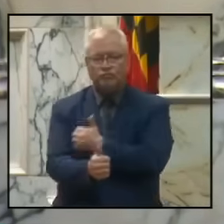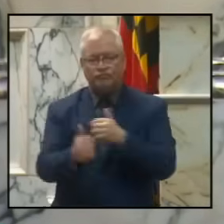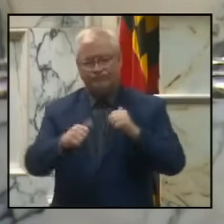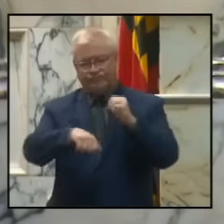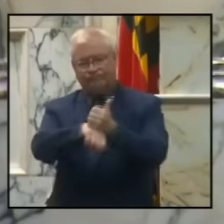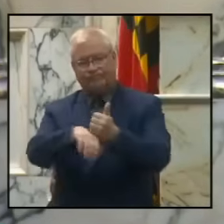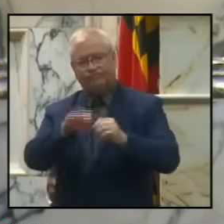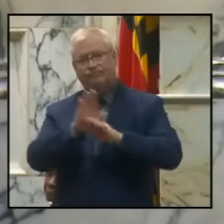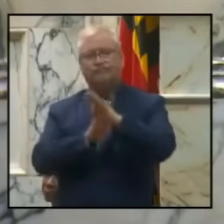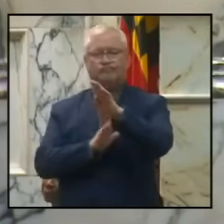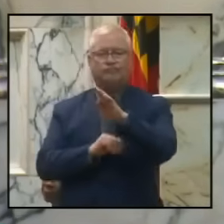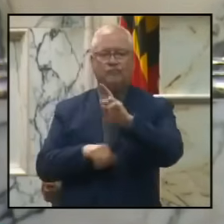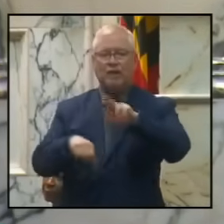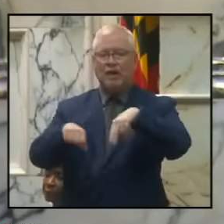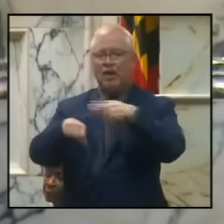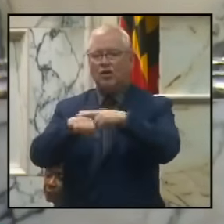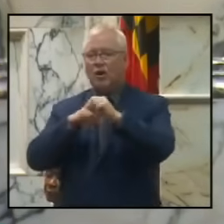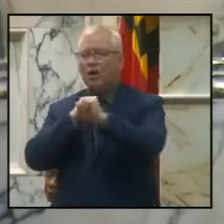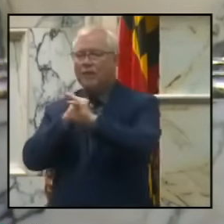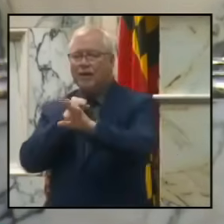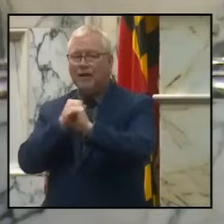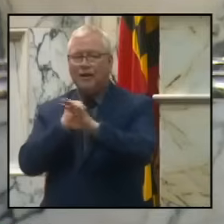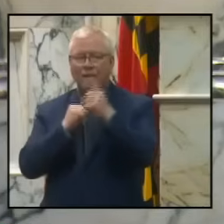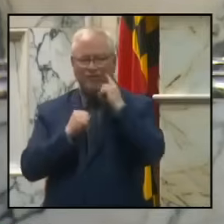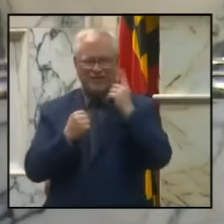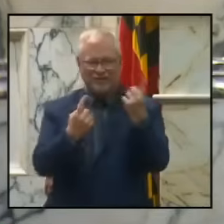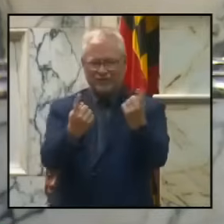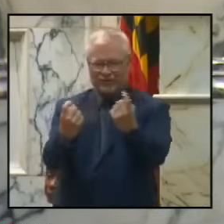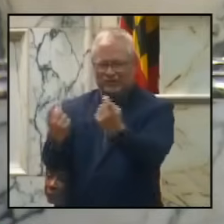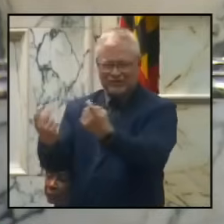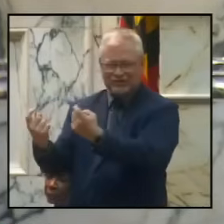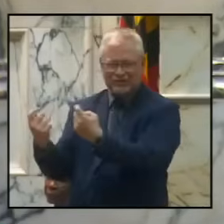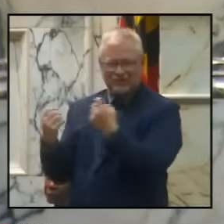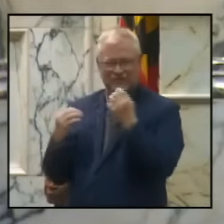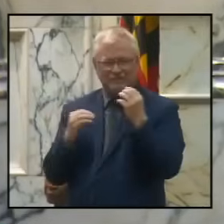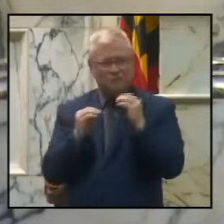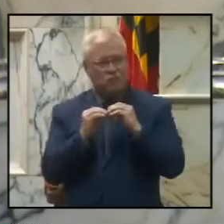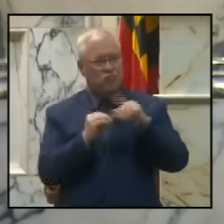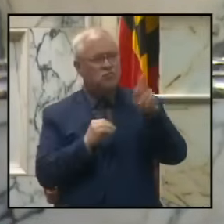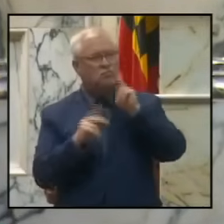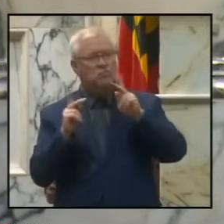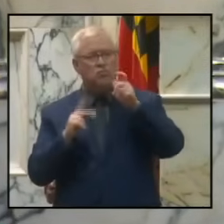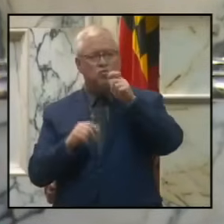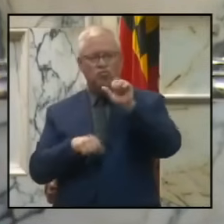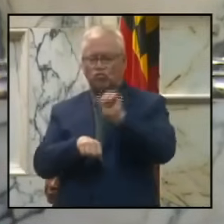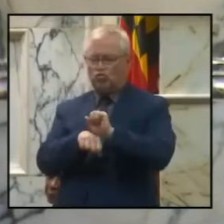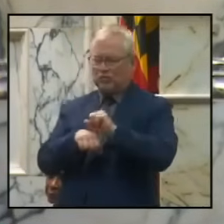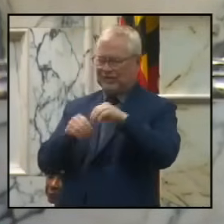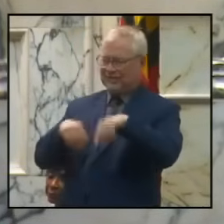top educators to come work in the best state in this country, and that is the state of Maryland.